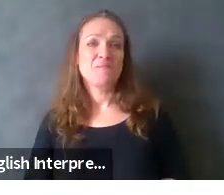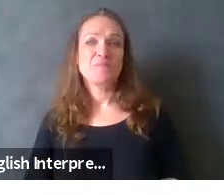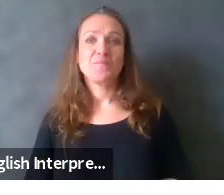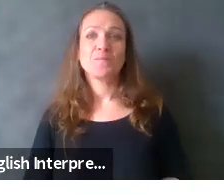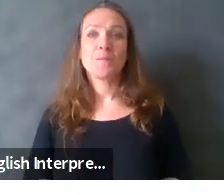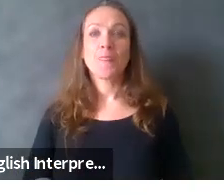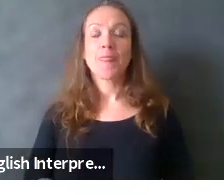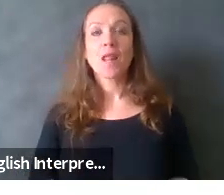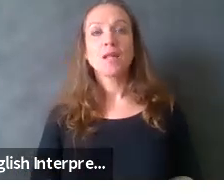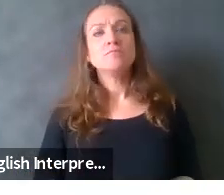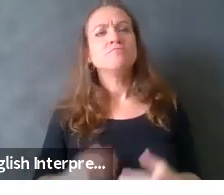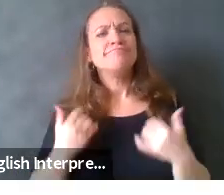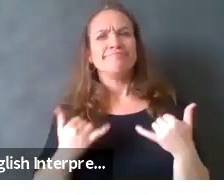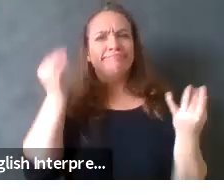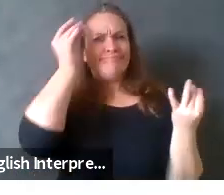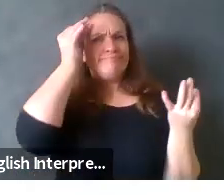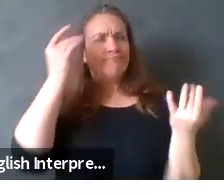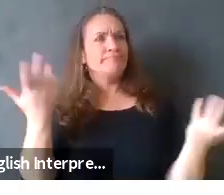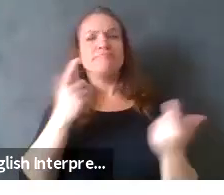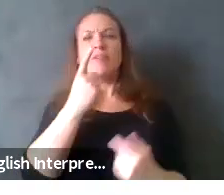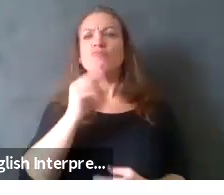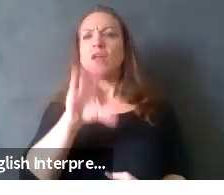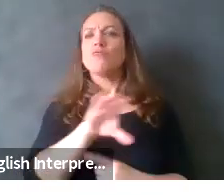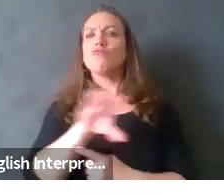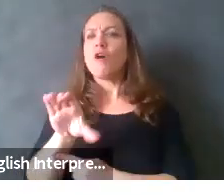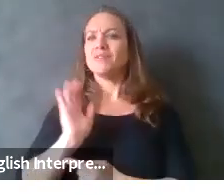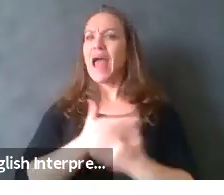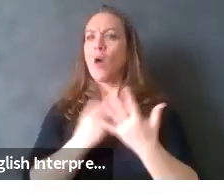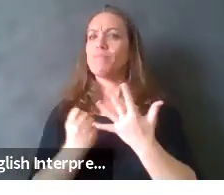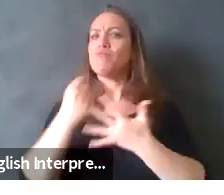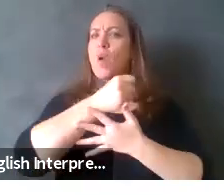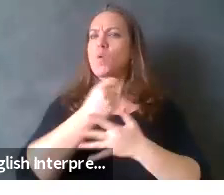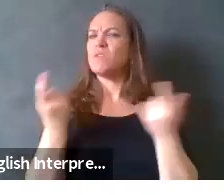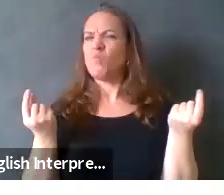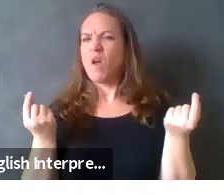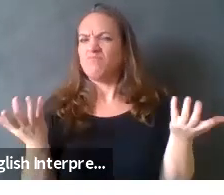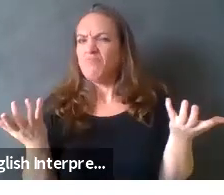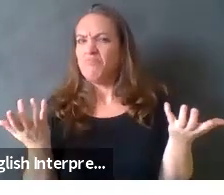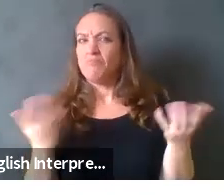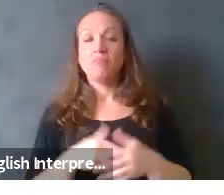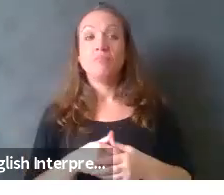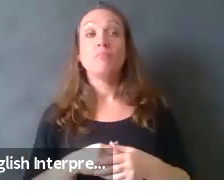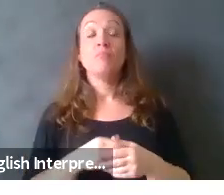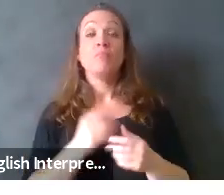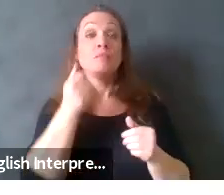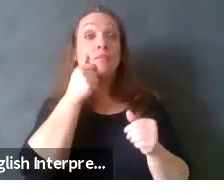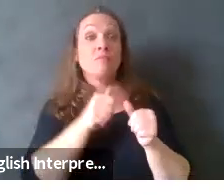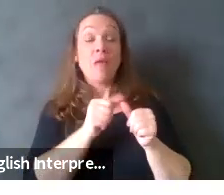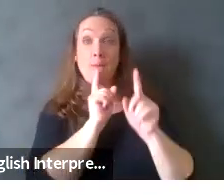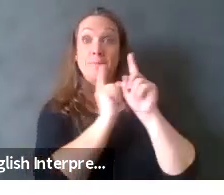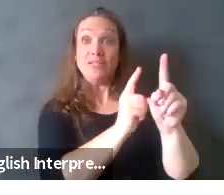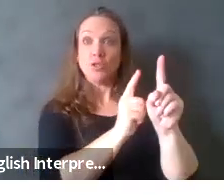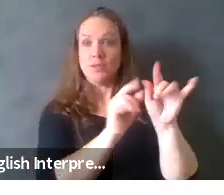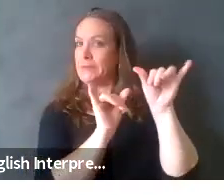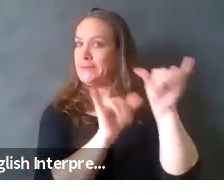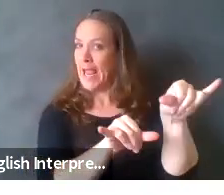So what are the Red Cross's priorities during this COVID environment? Our mission has not changed, and